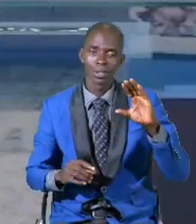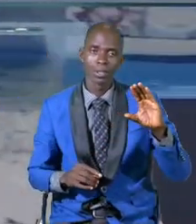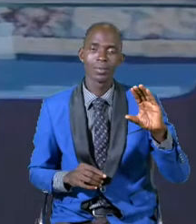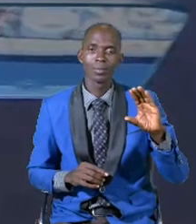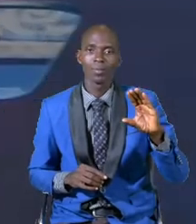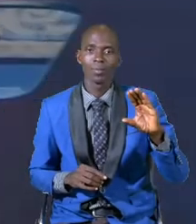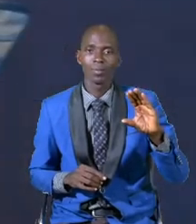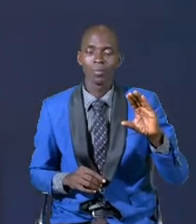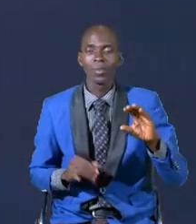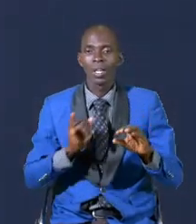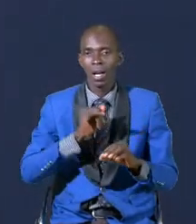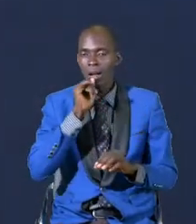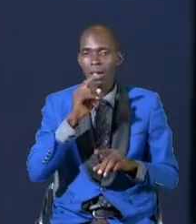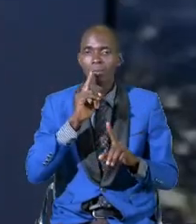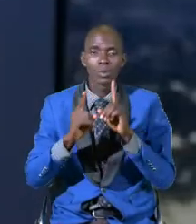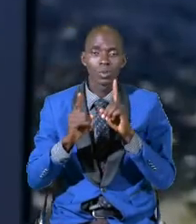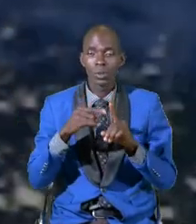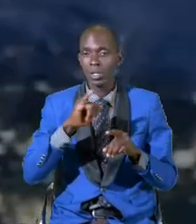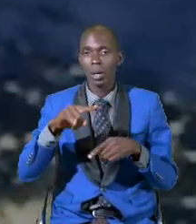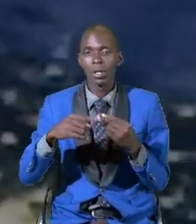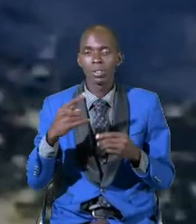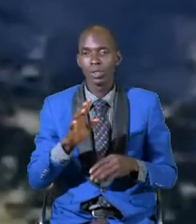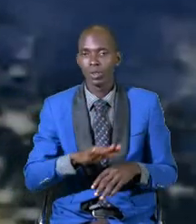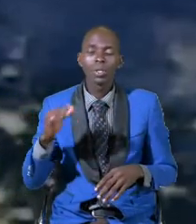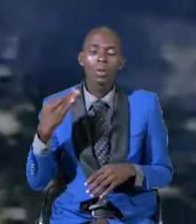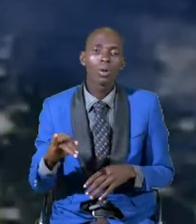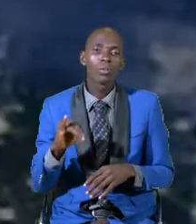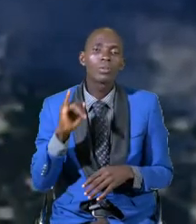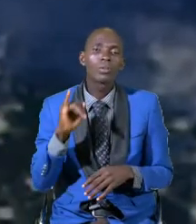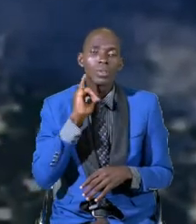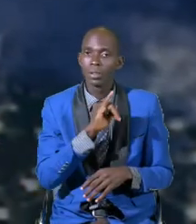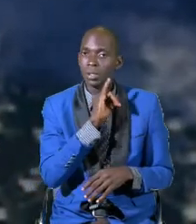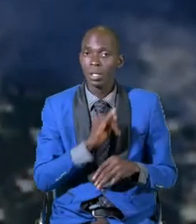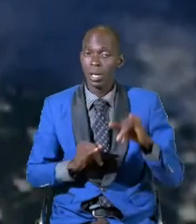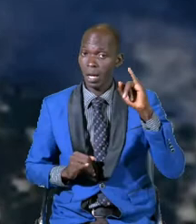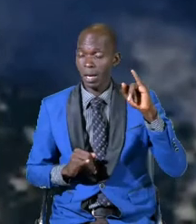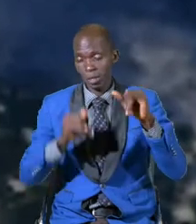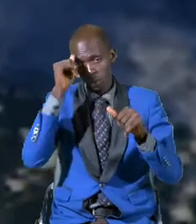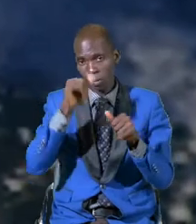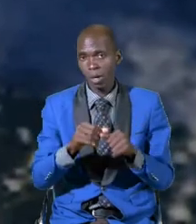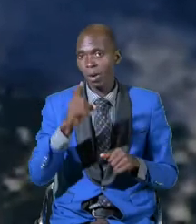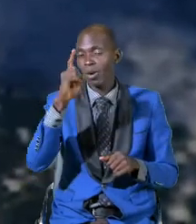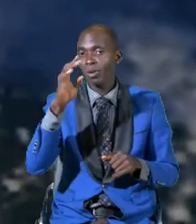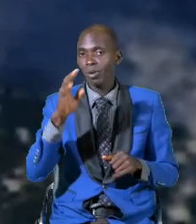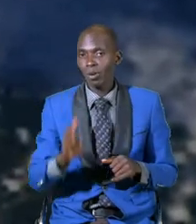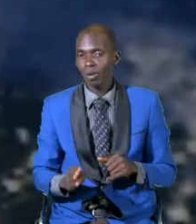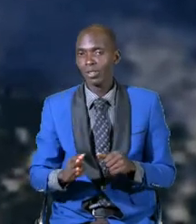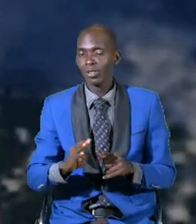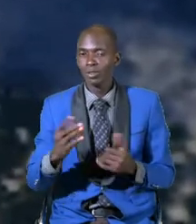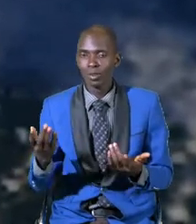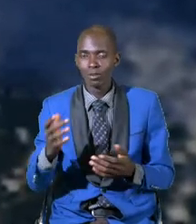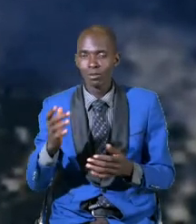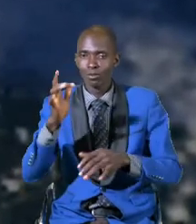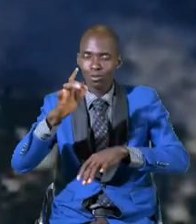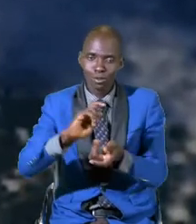the children of Israel. I, God, interrupted them with a miracle of